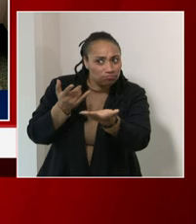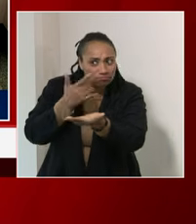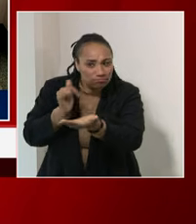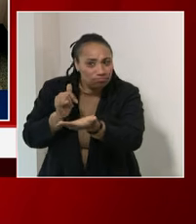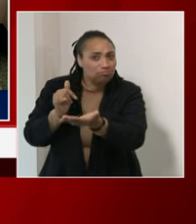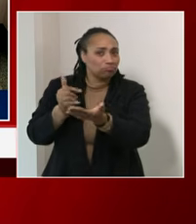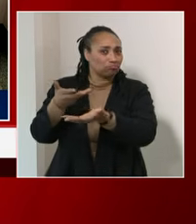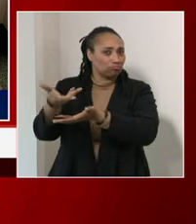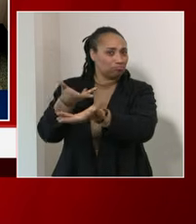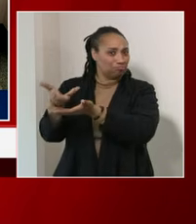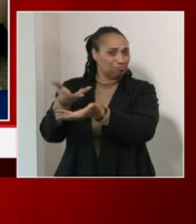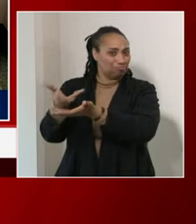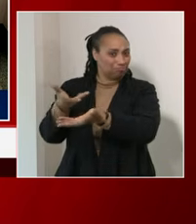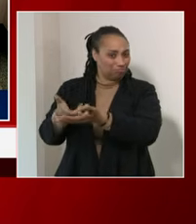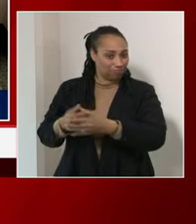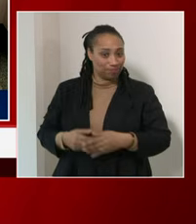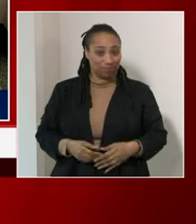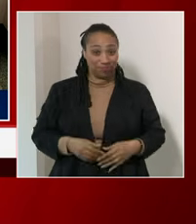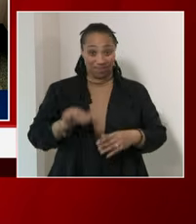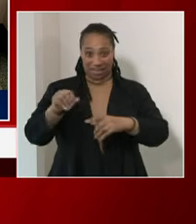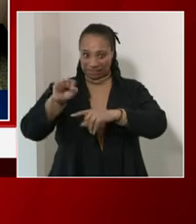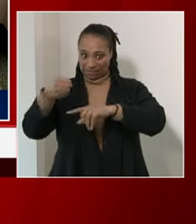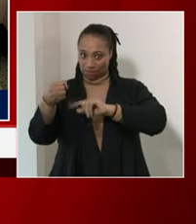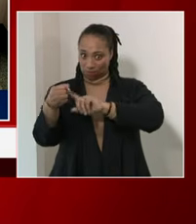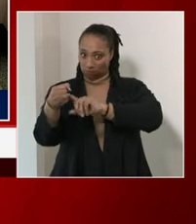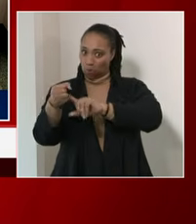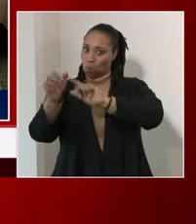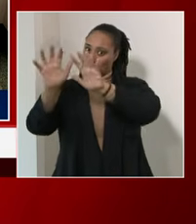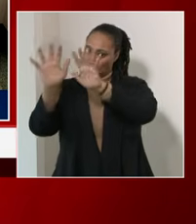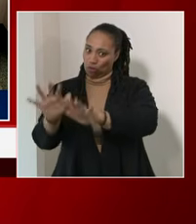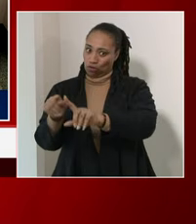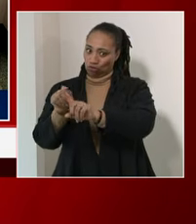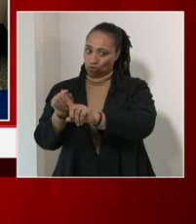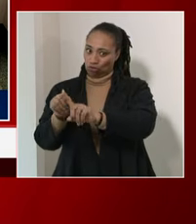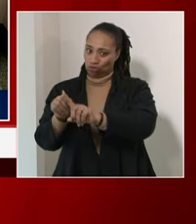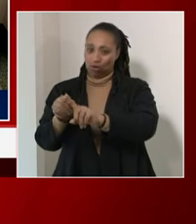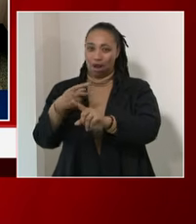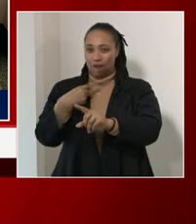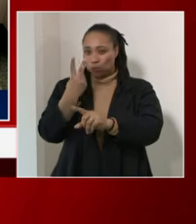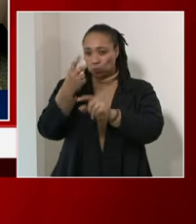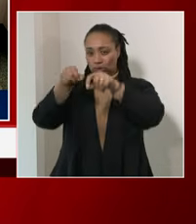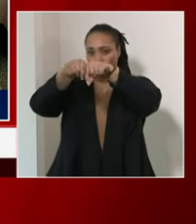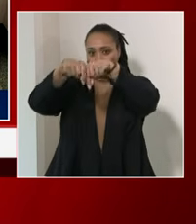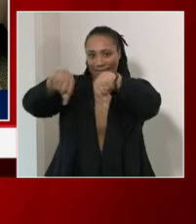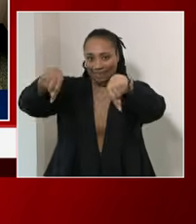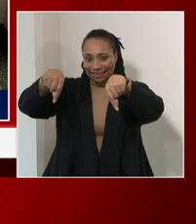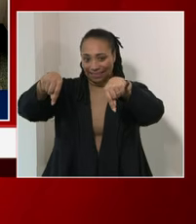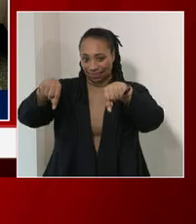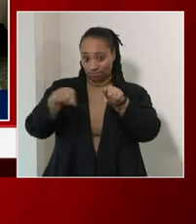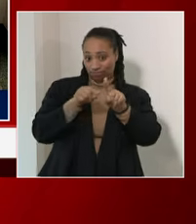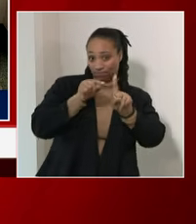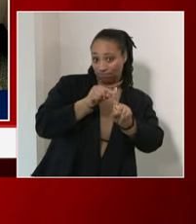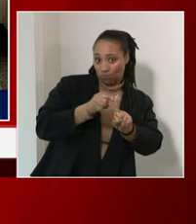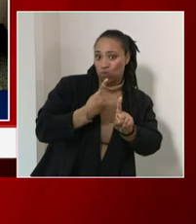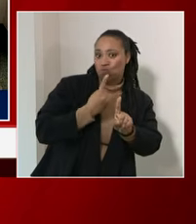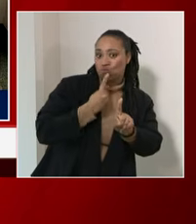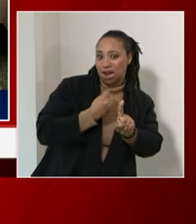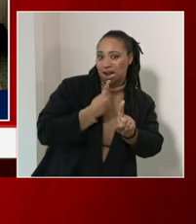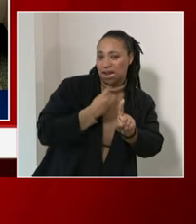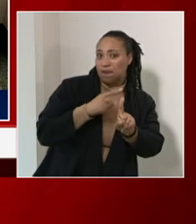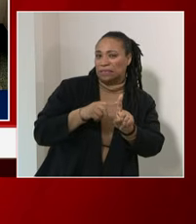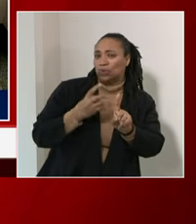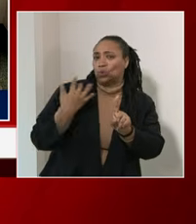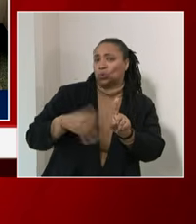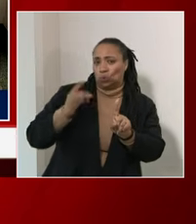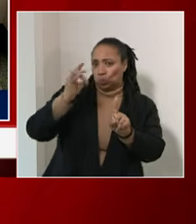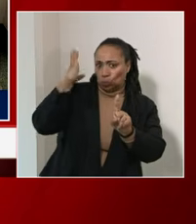that a big box space, the majority of those rooms are offline, and then yellow, where there's a smaller subset, maybe a wing or several rooms. So that